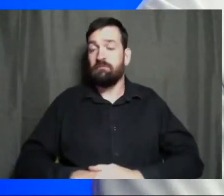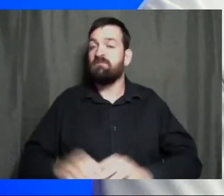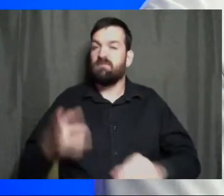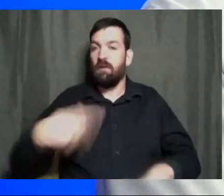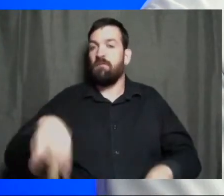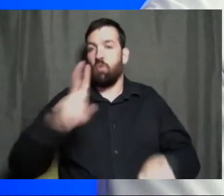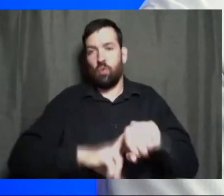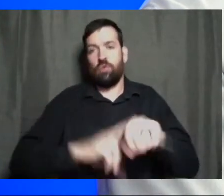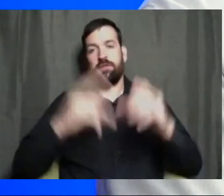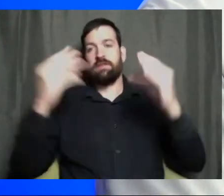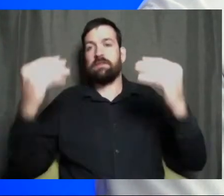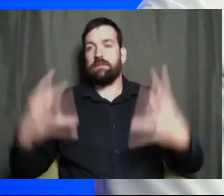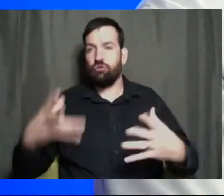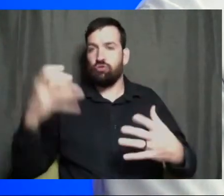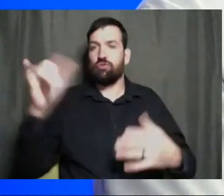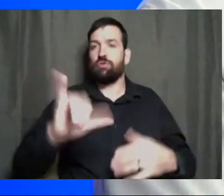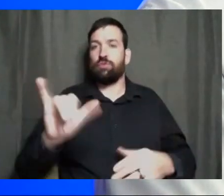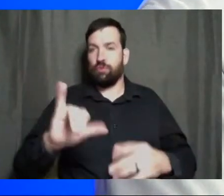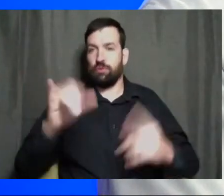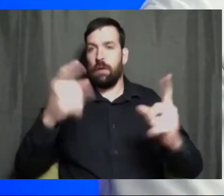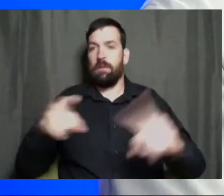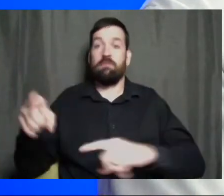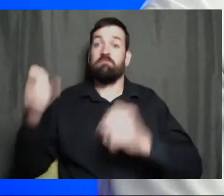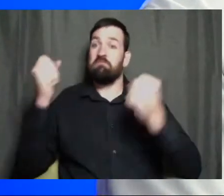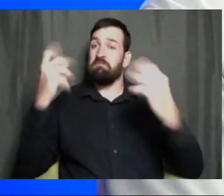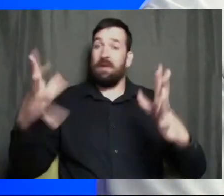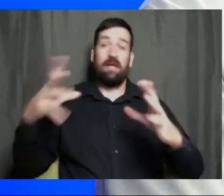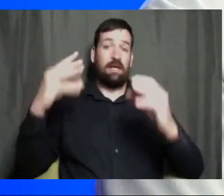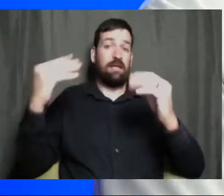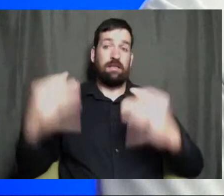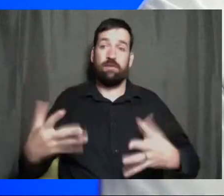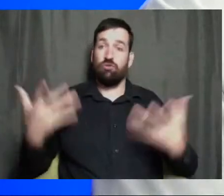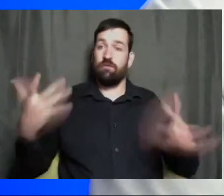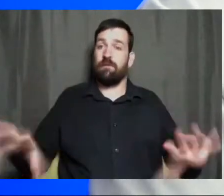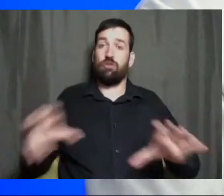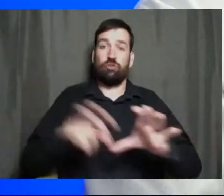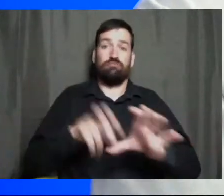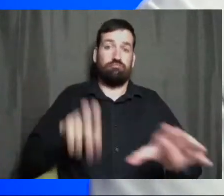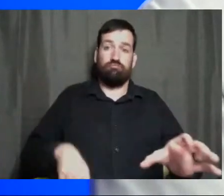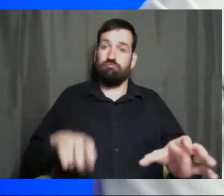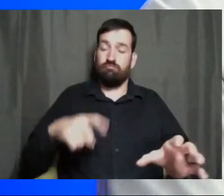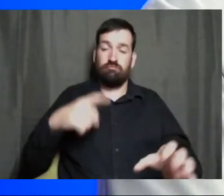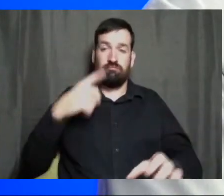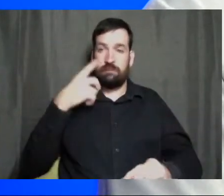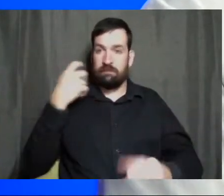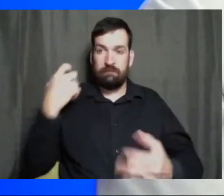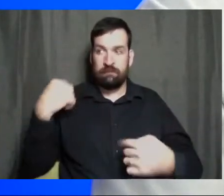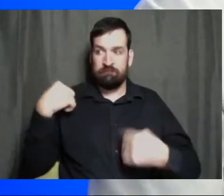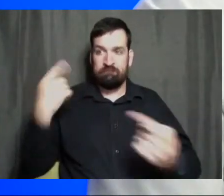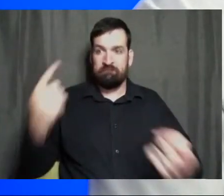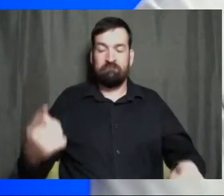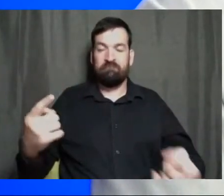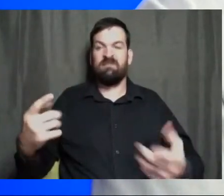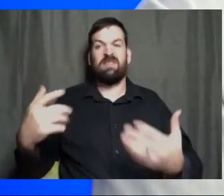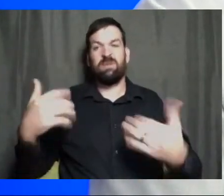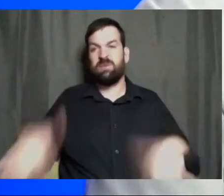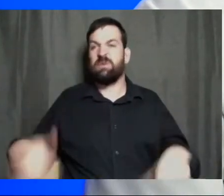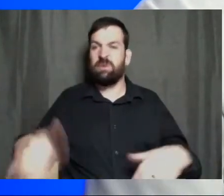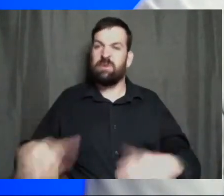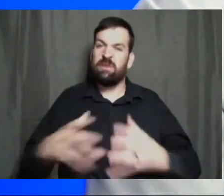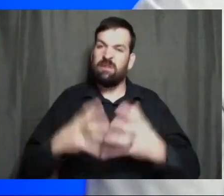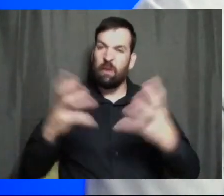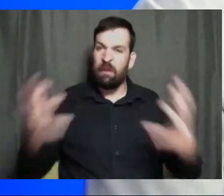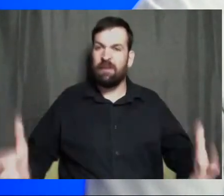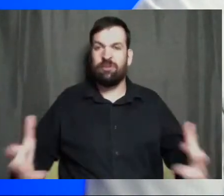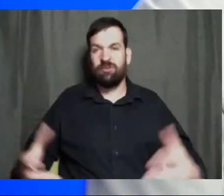well. Many teachers have left education because of it's just so much that they have to